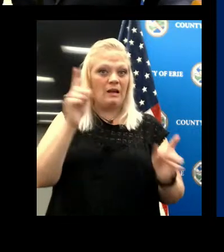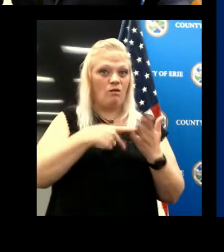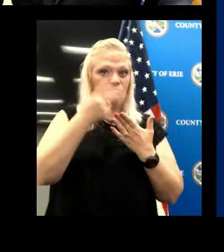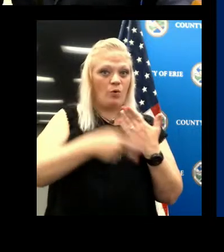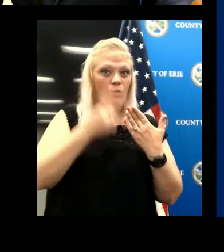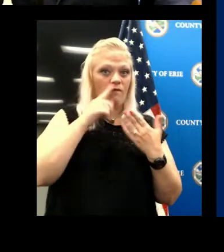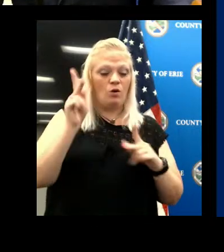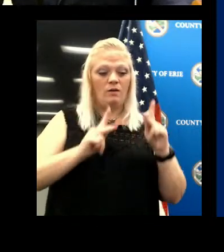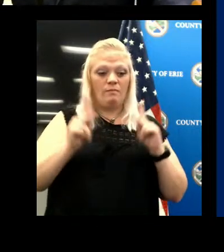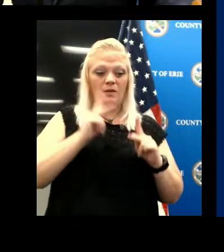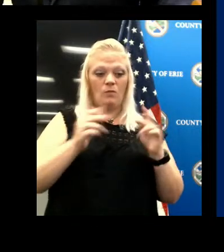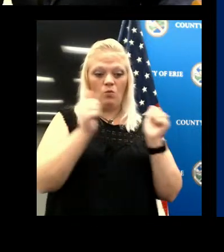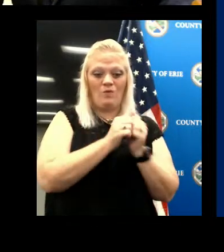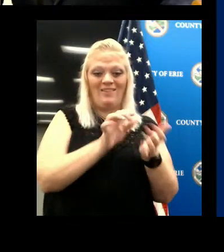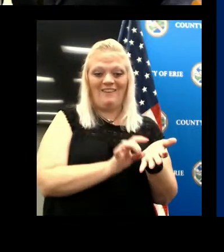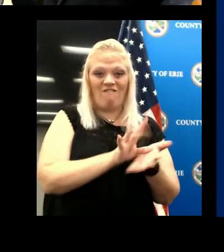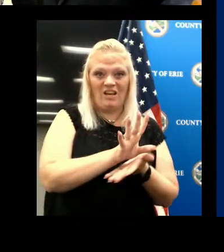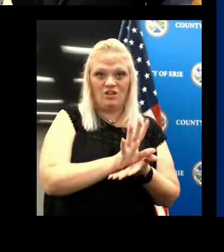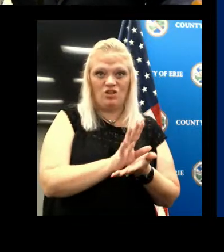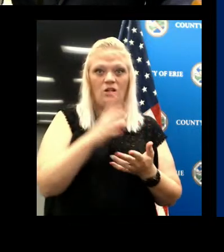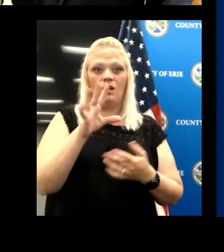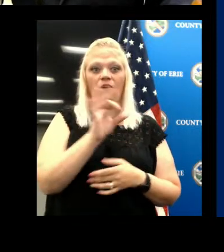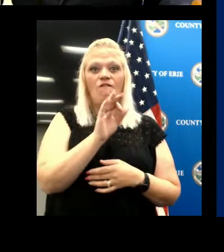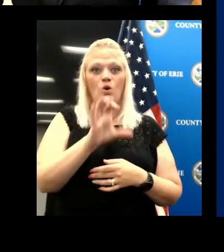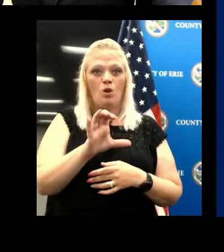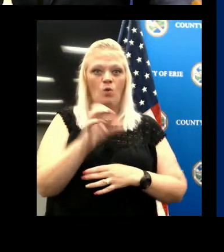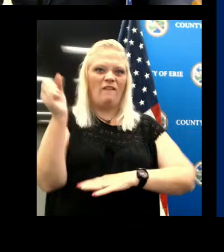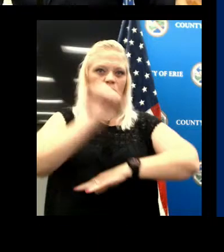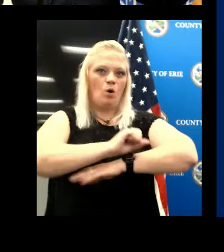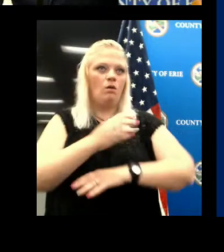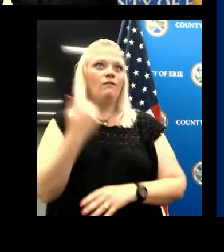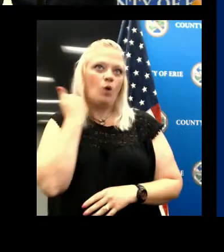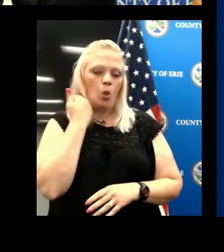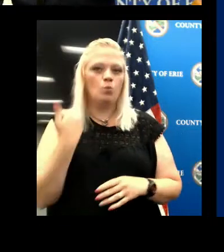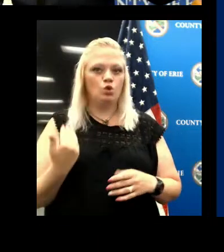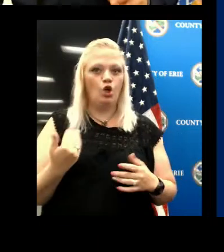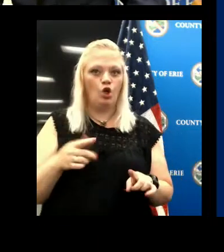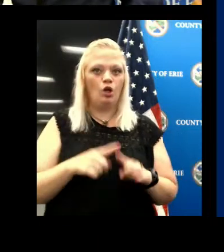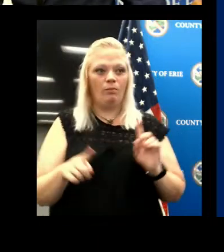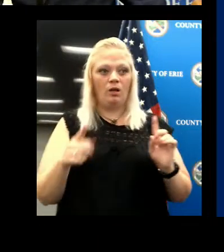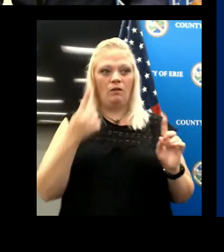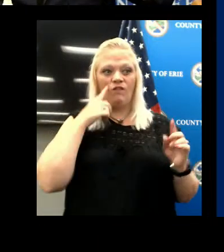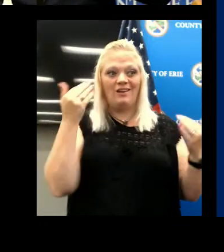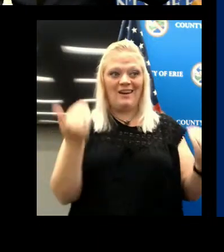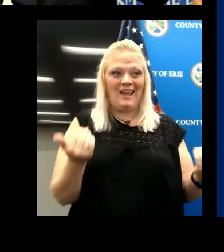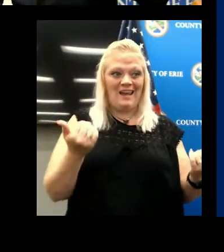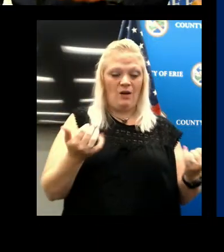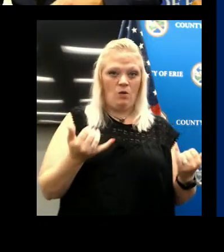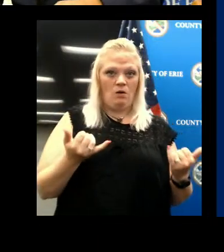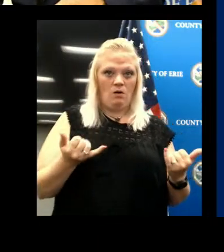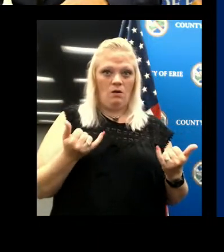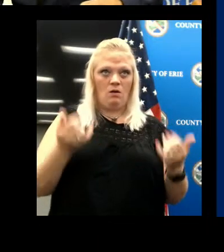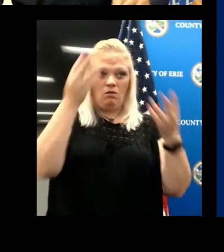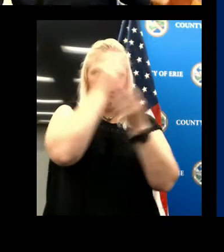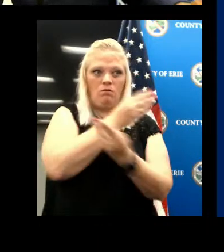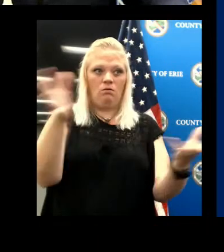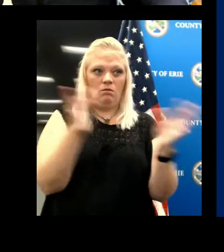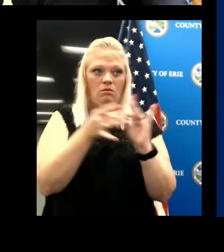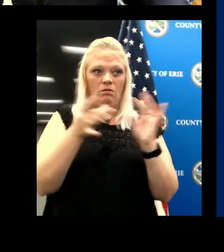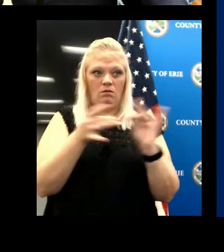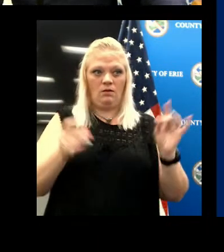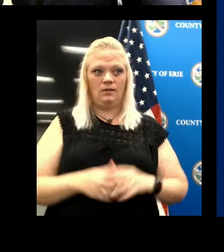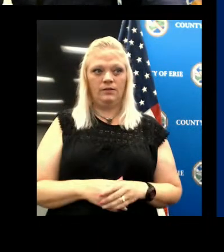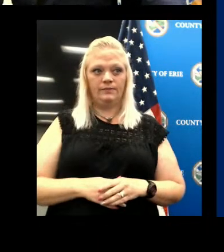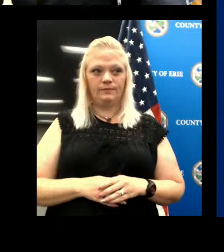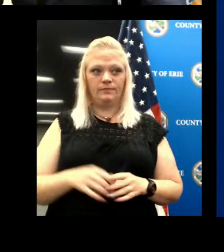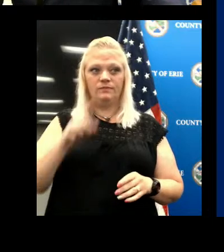those facing eviction and others facing foreclosure. But in the meantime, we want to get this message out.